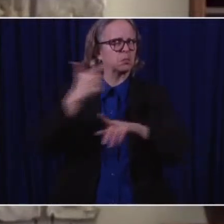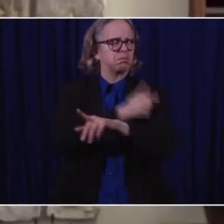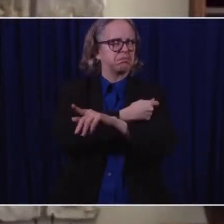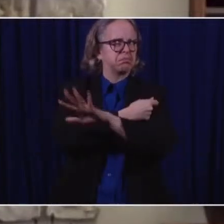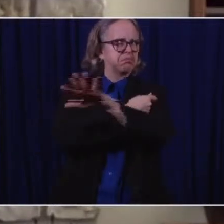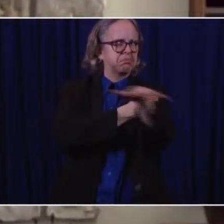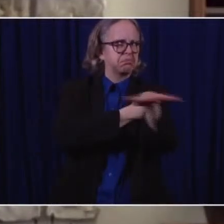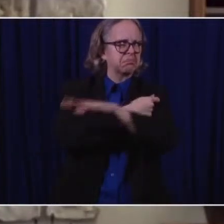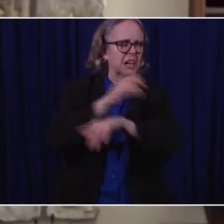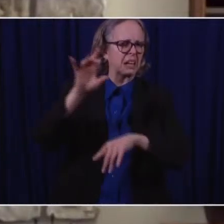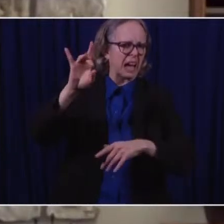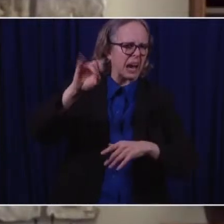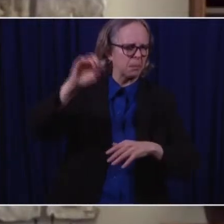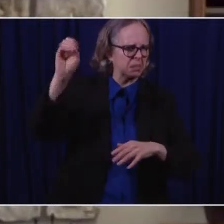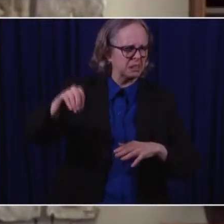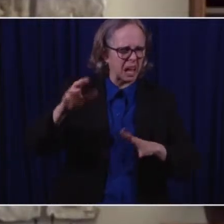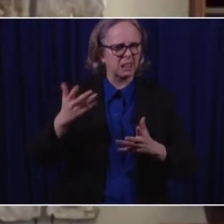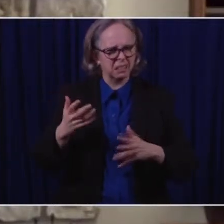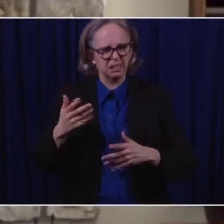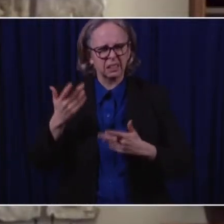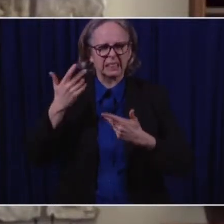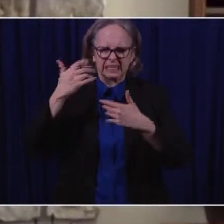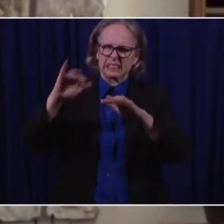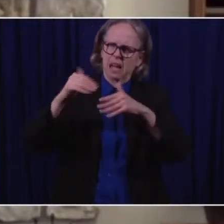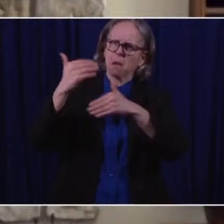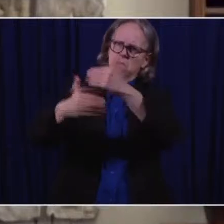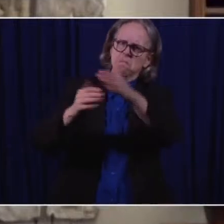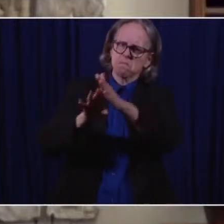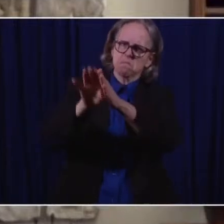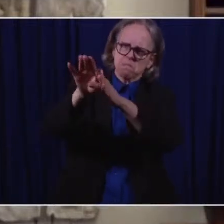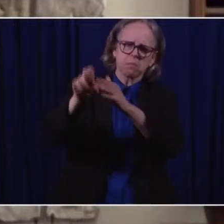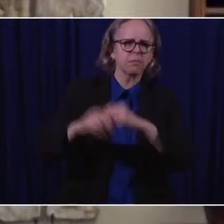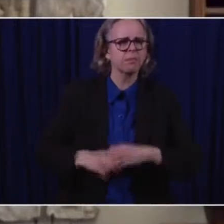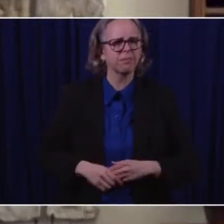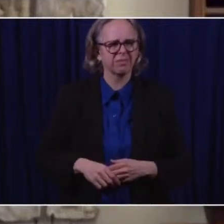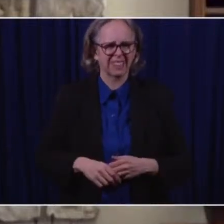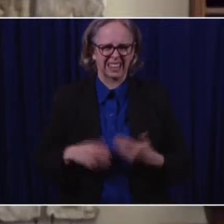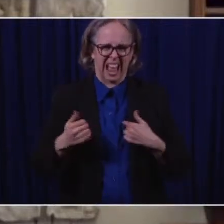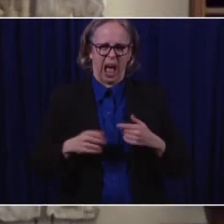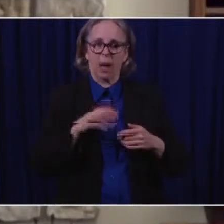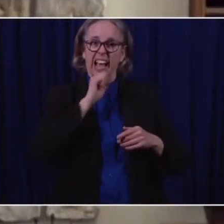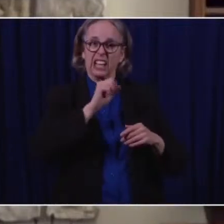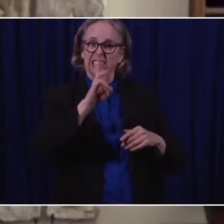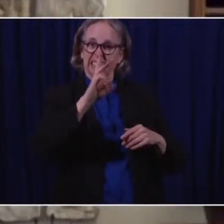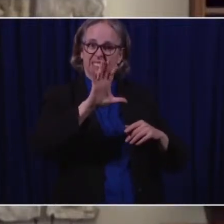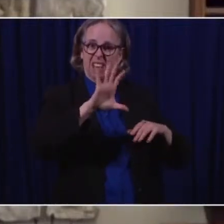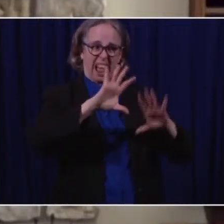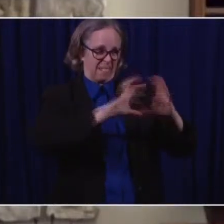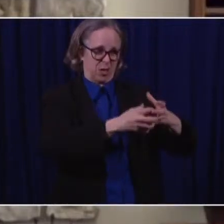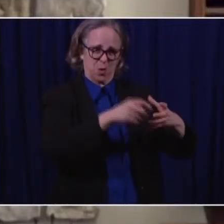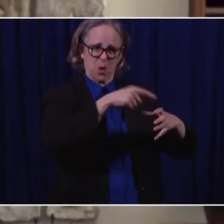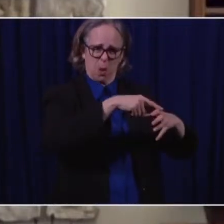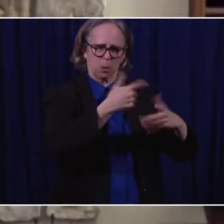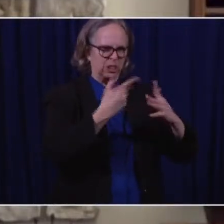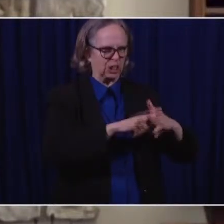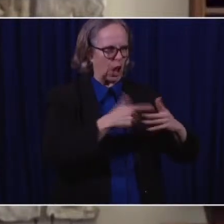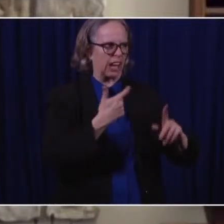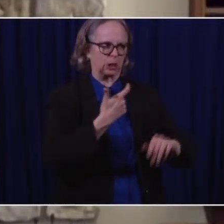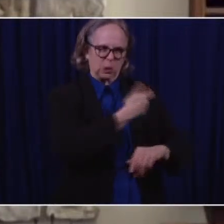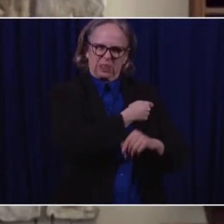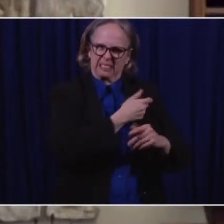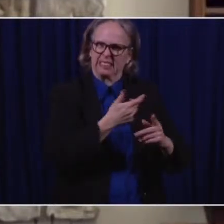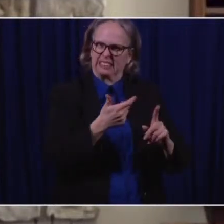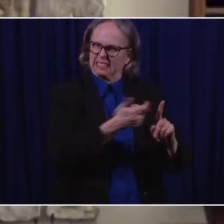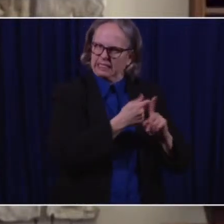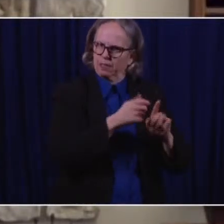up appreciably, and this week you're going to start seeing the 60 and above, or the 65 and above numbers go up. But we've got a